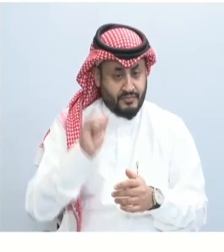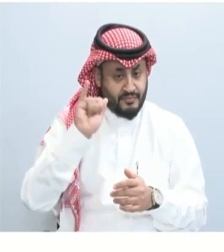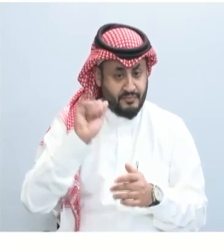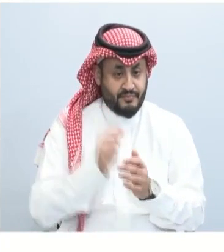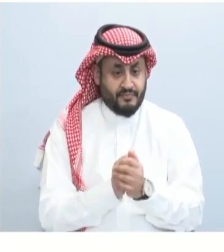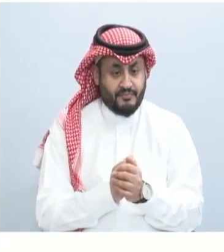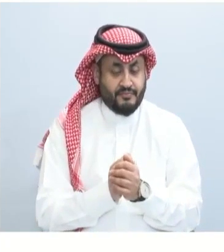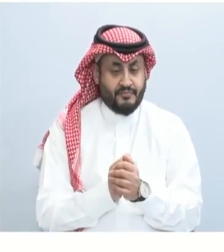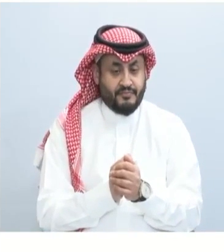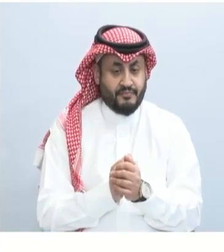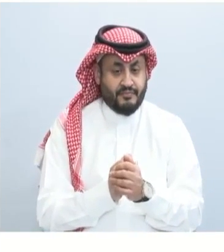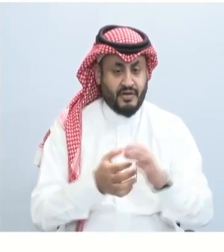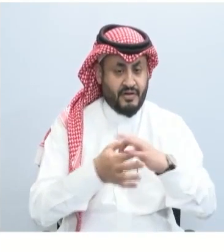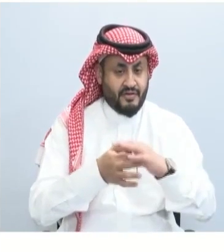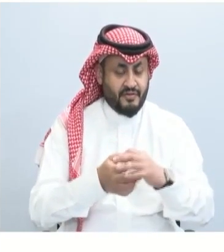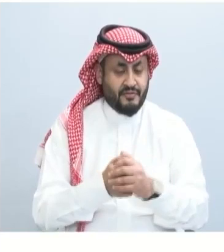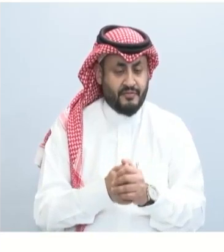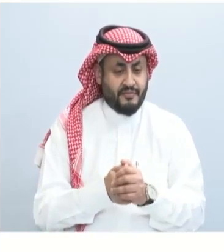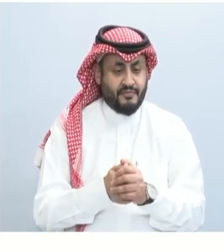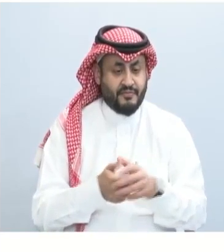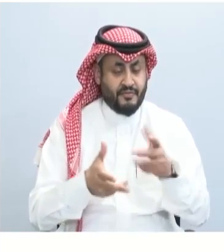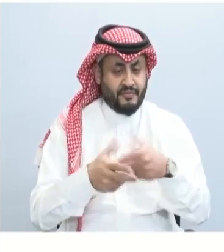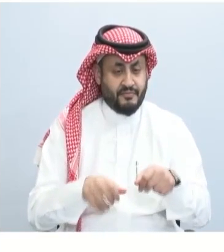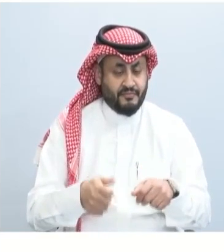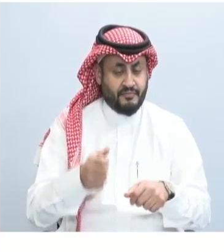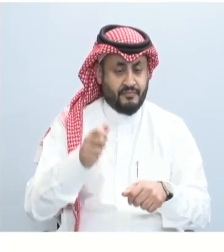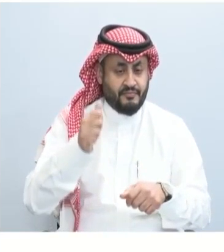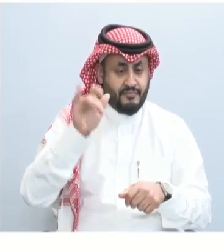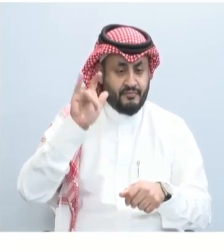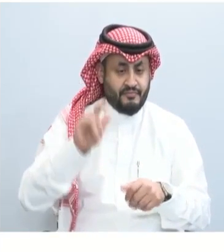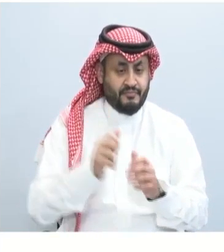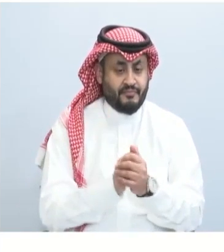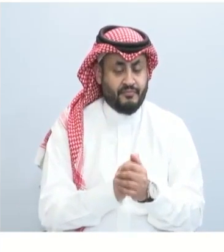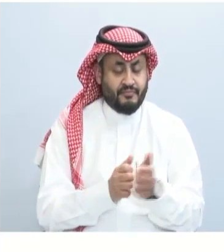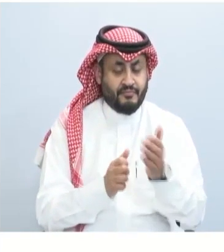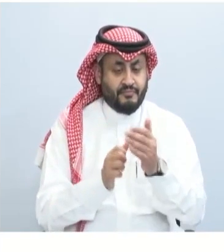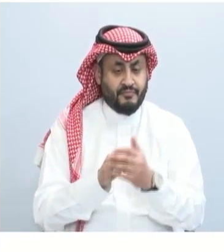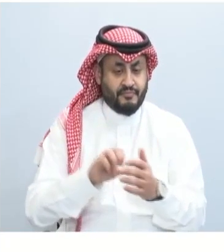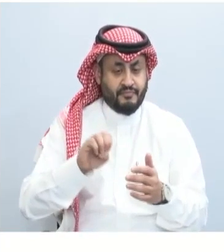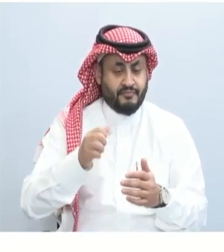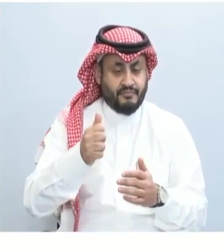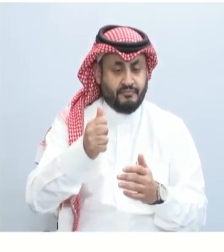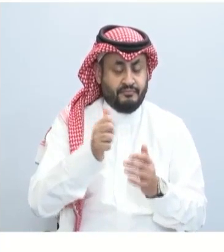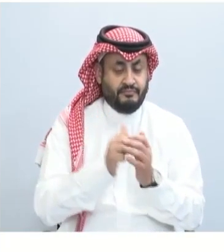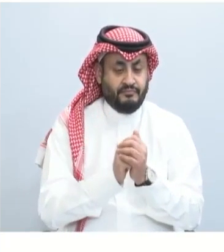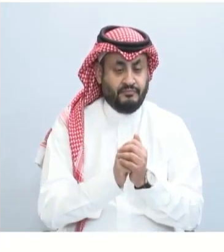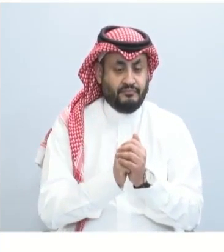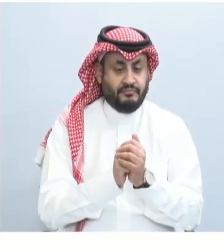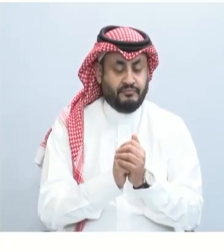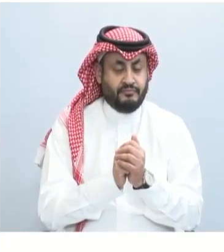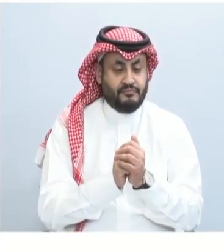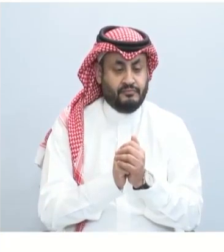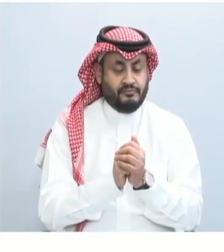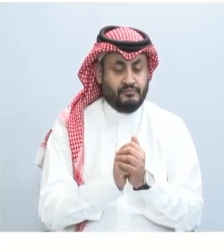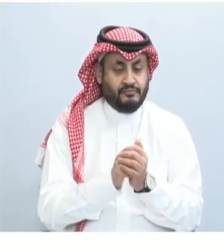AI letters and ends with A and Y, and also has